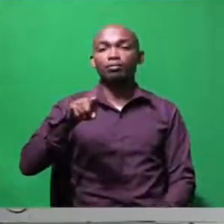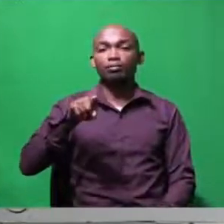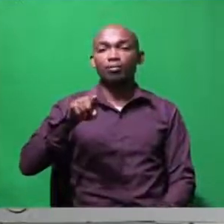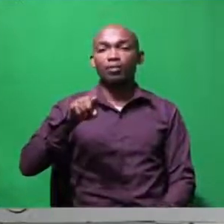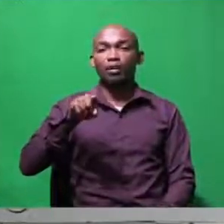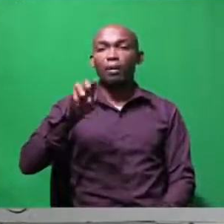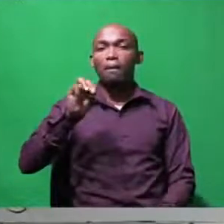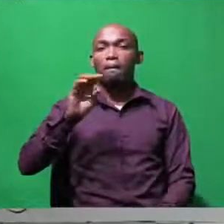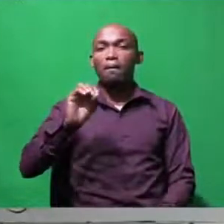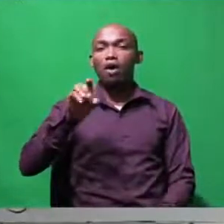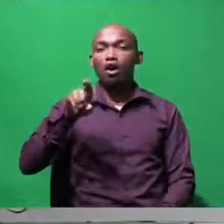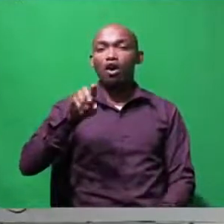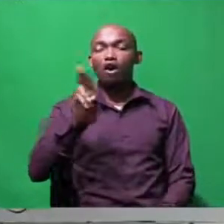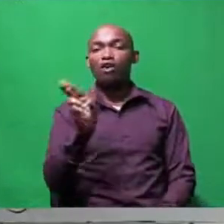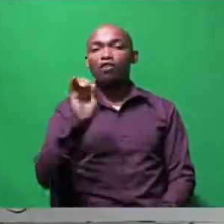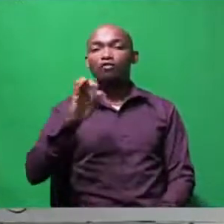metamorphic rock.